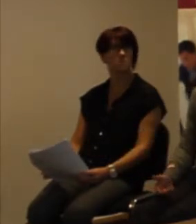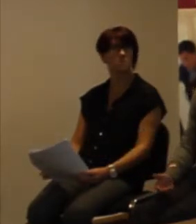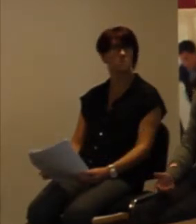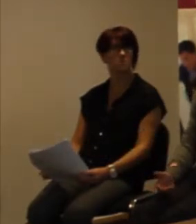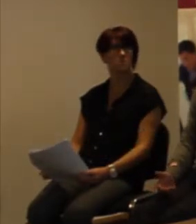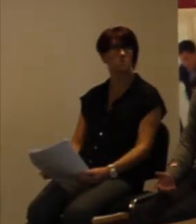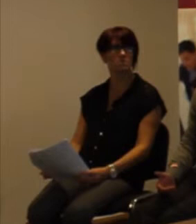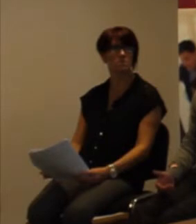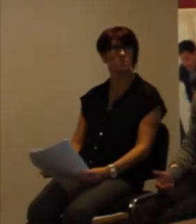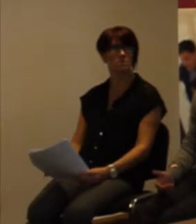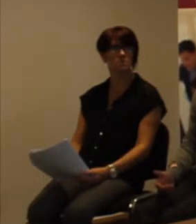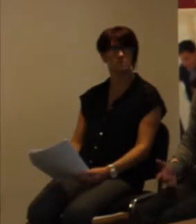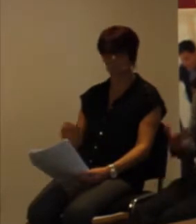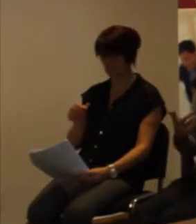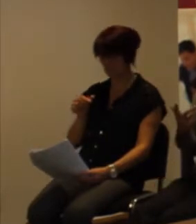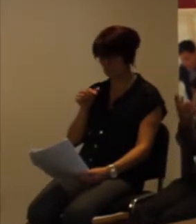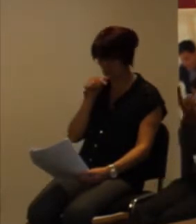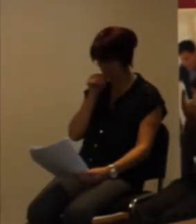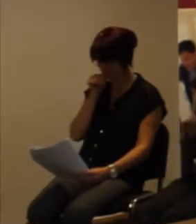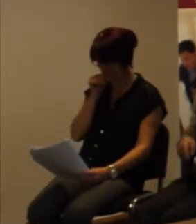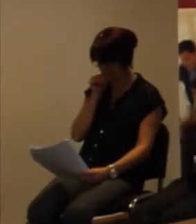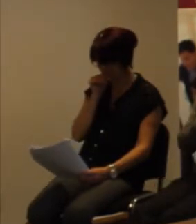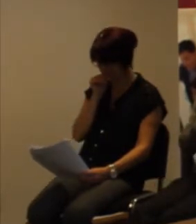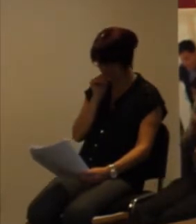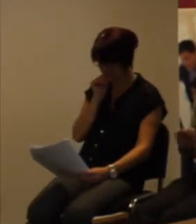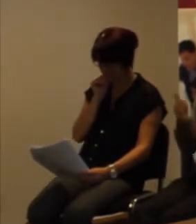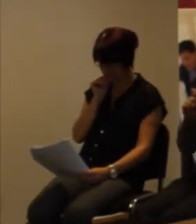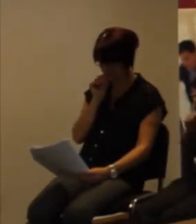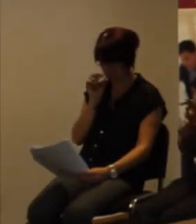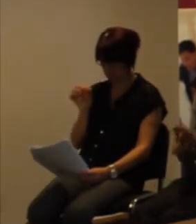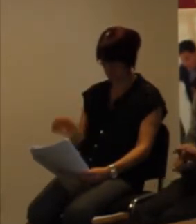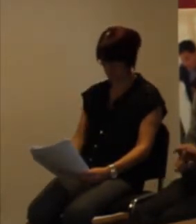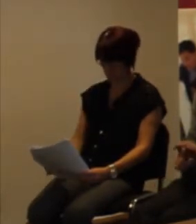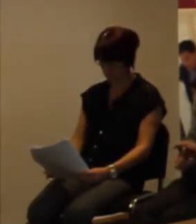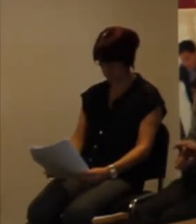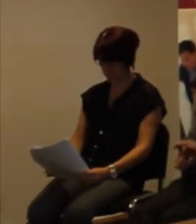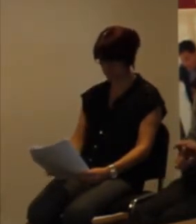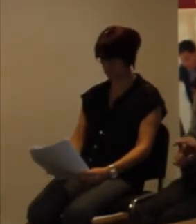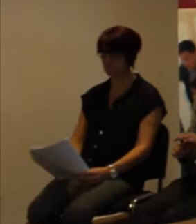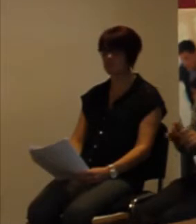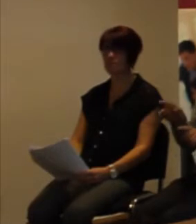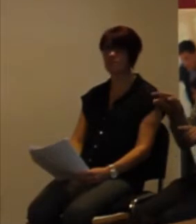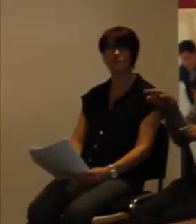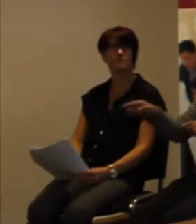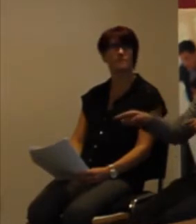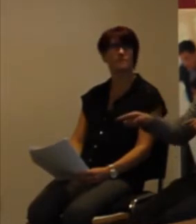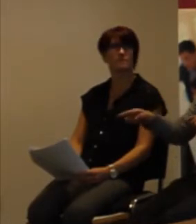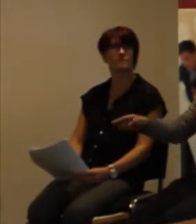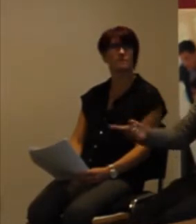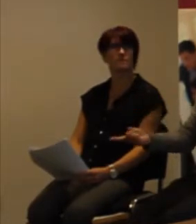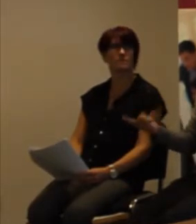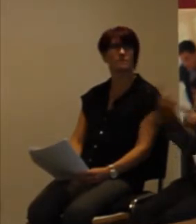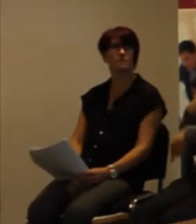because certainly quality is an issue here. So obviously, if they're saying something, you're writing. They're then